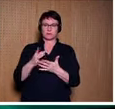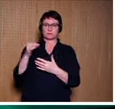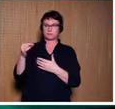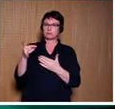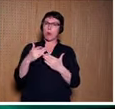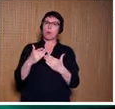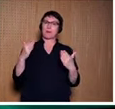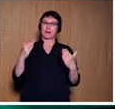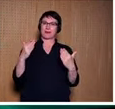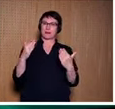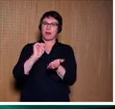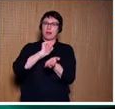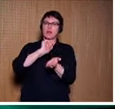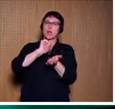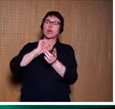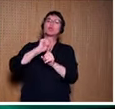Society Foundation.